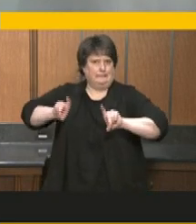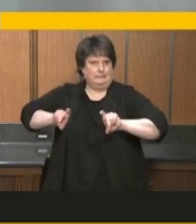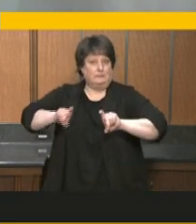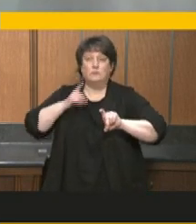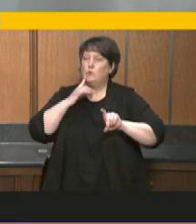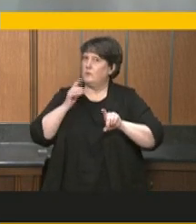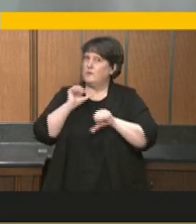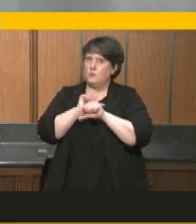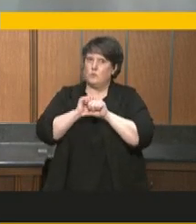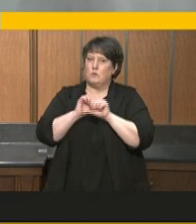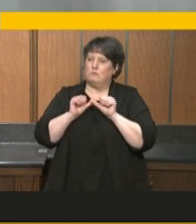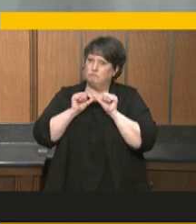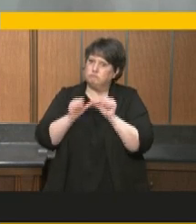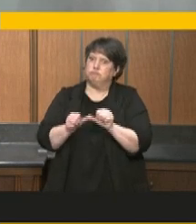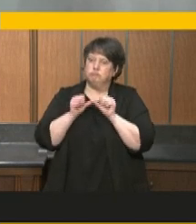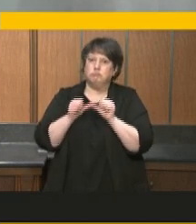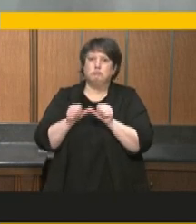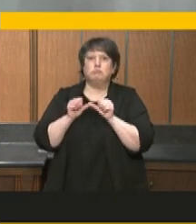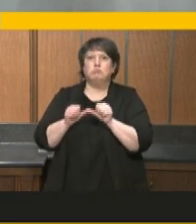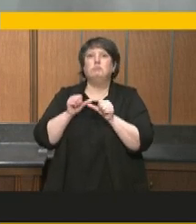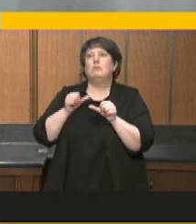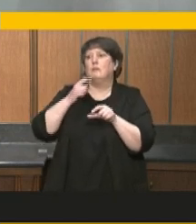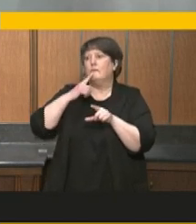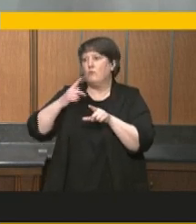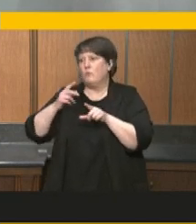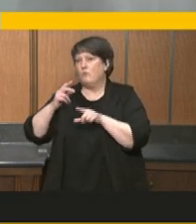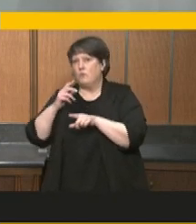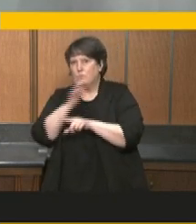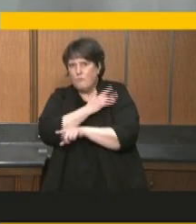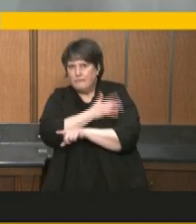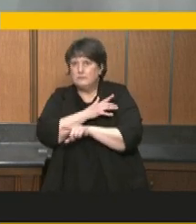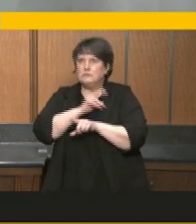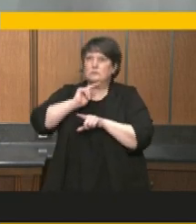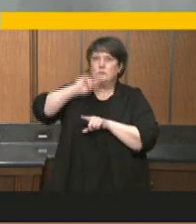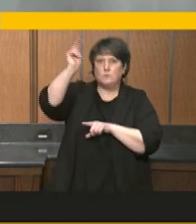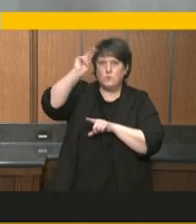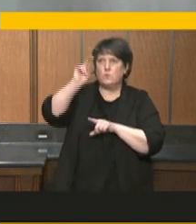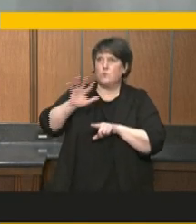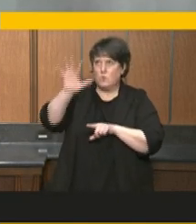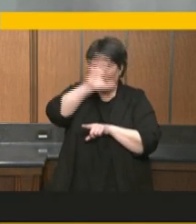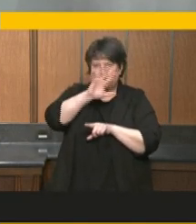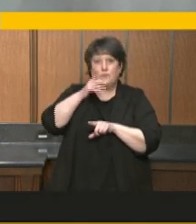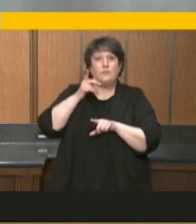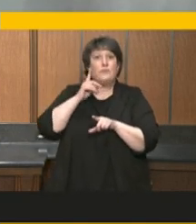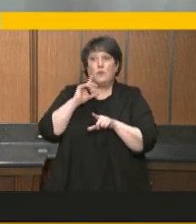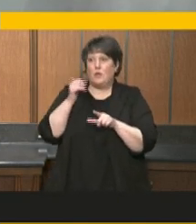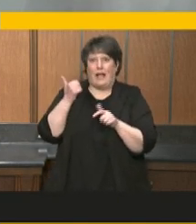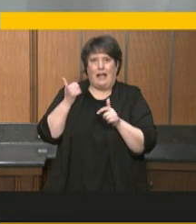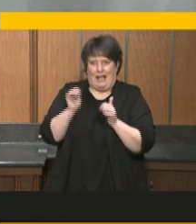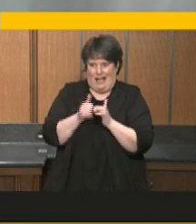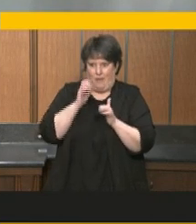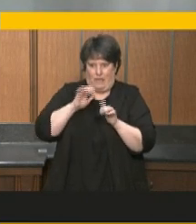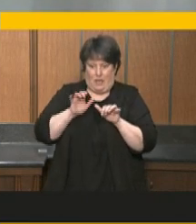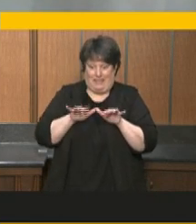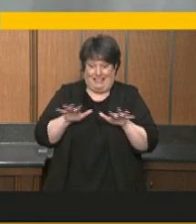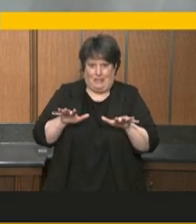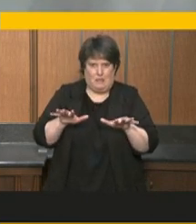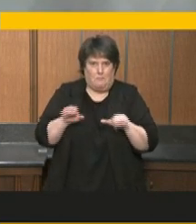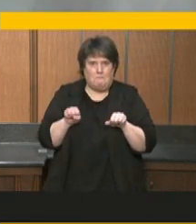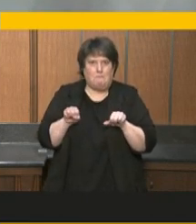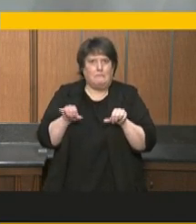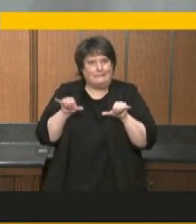sure everyone has what they need to continue to detect and interrupt the chain of transmission. And provinces and territories